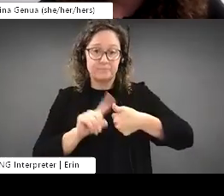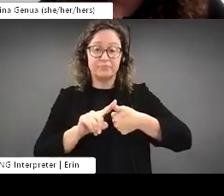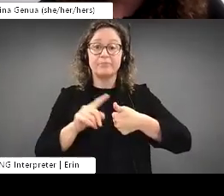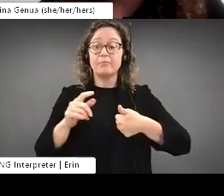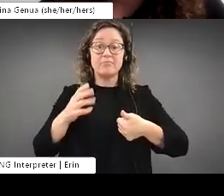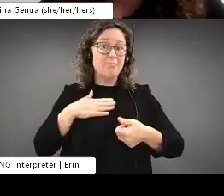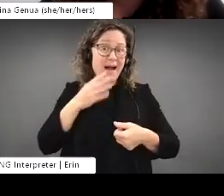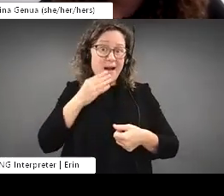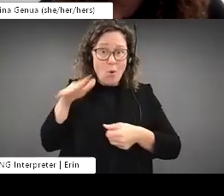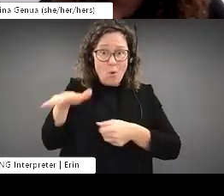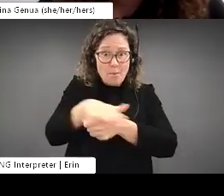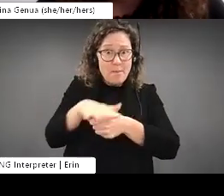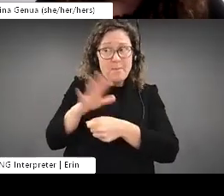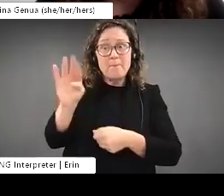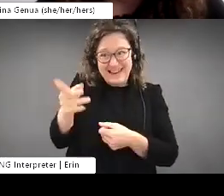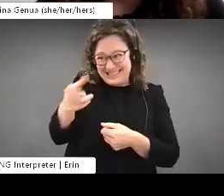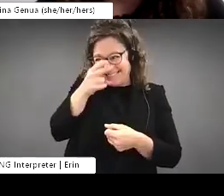my home, school, or work?